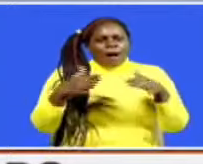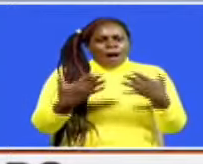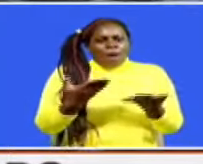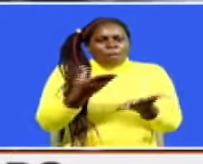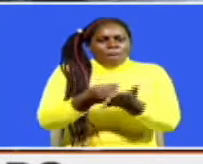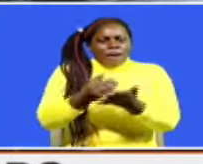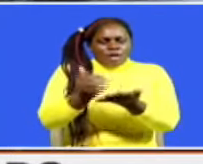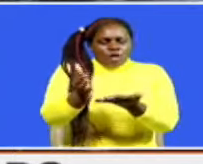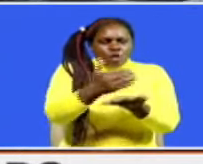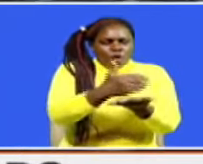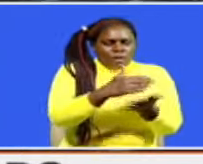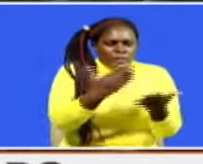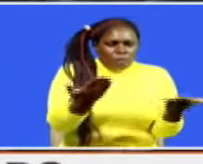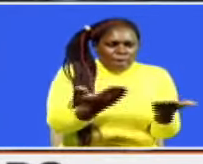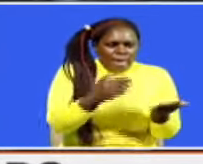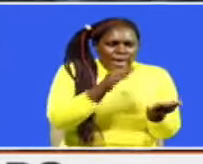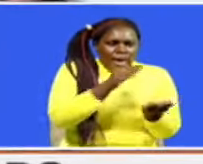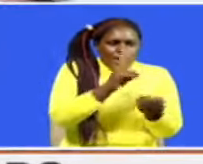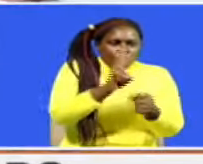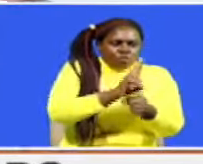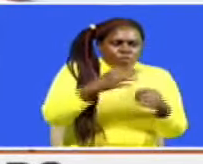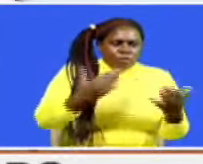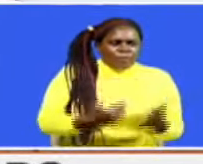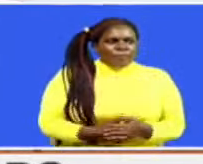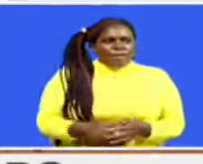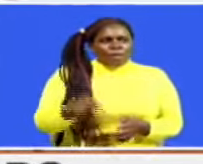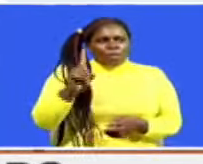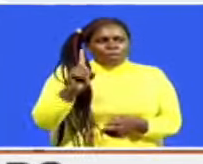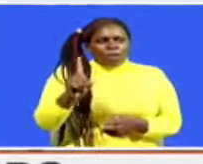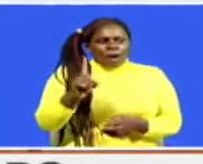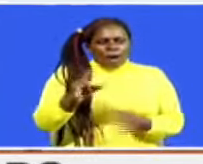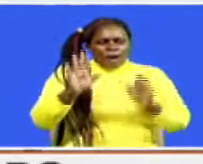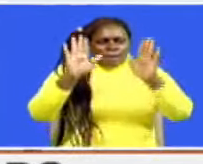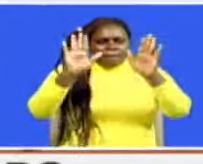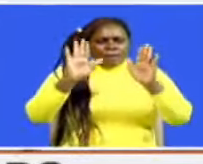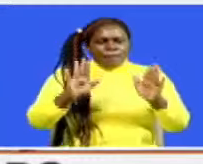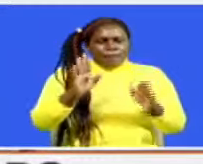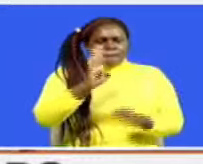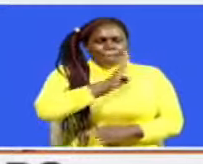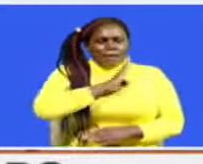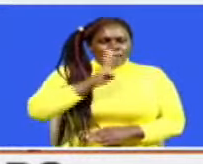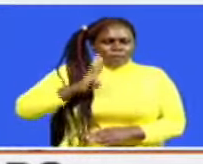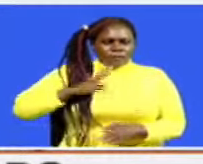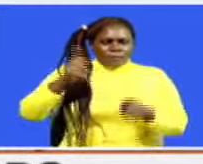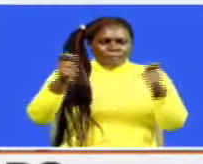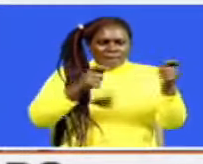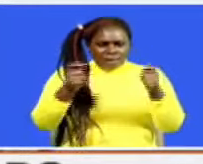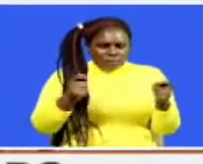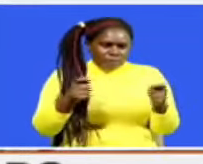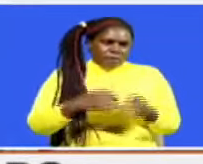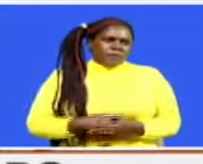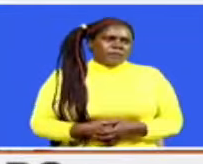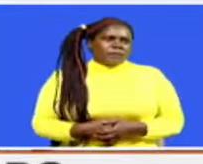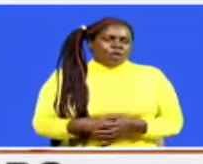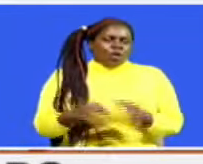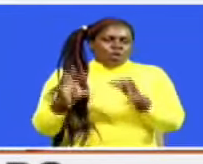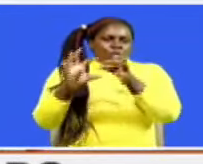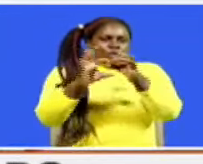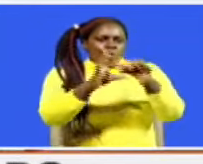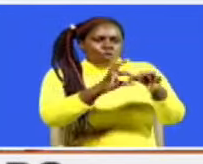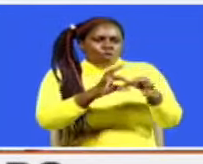money collected and where is it spent? So one of the key mandates of the board is to coordinate